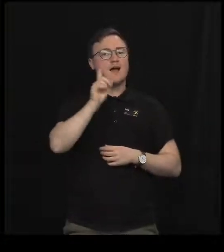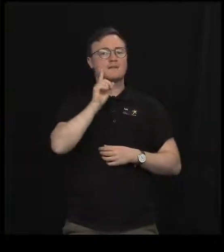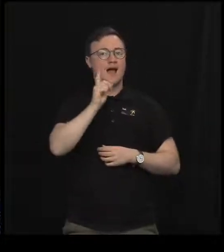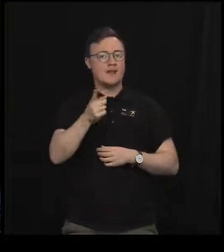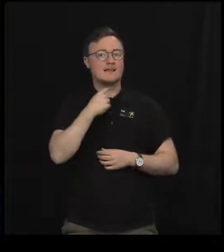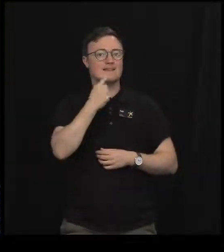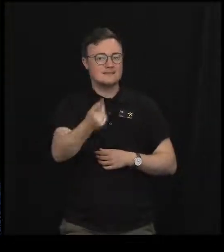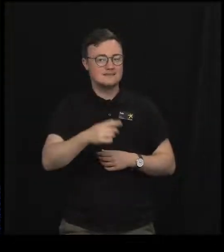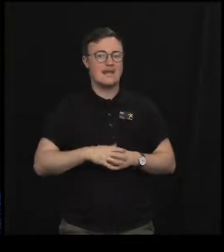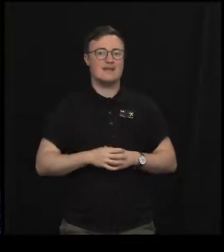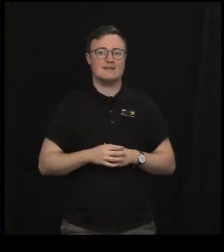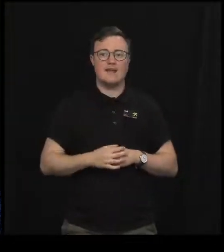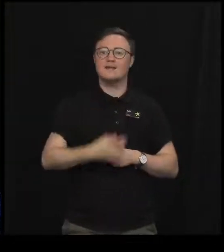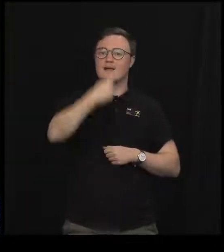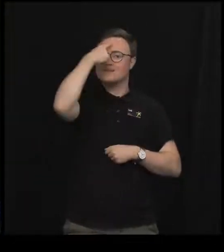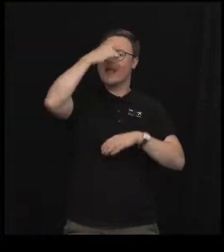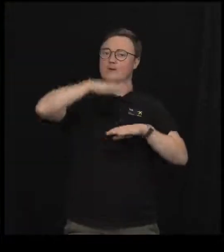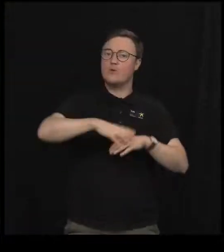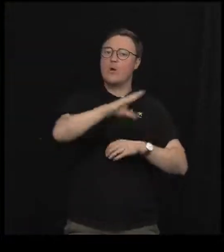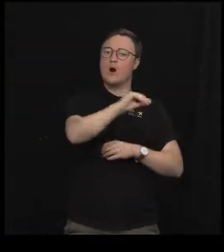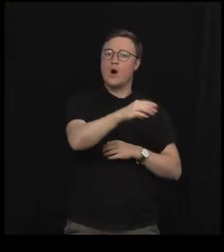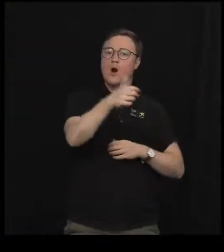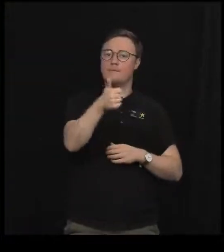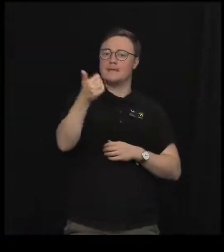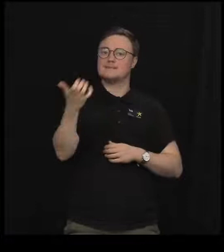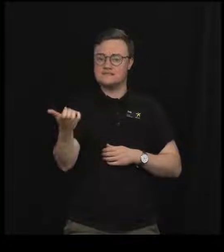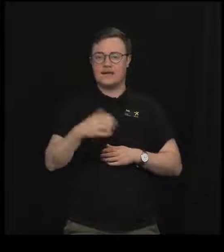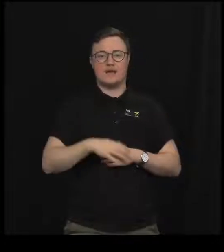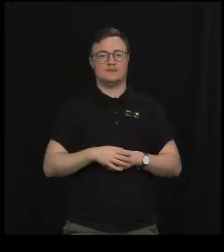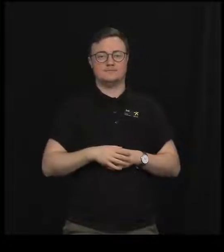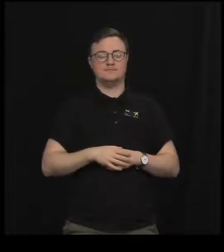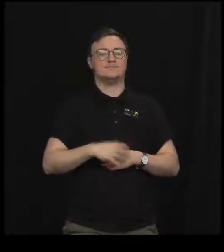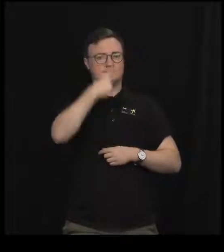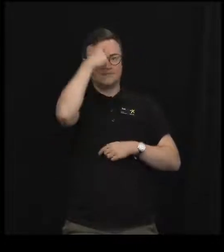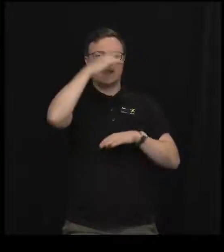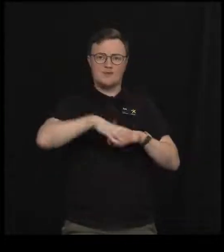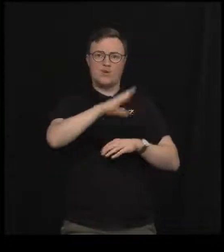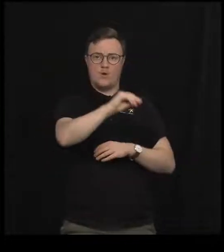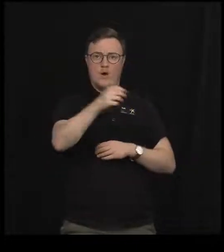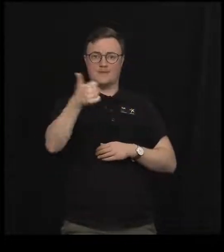beware the ABCs. Beware the ABCs.